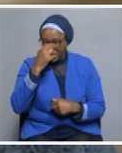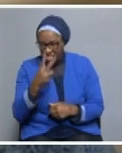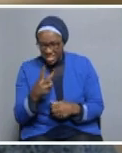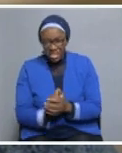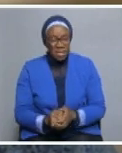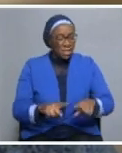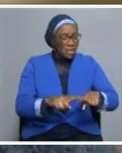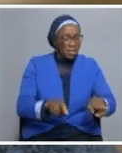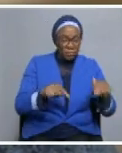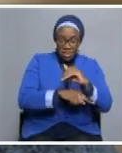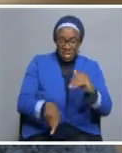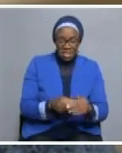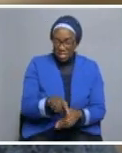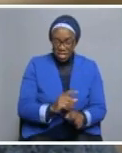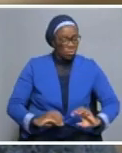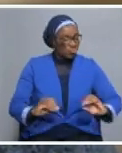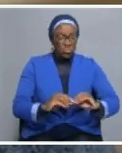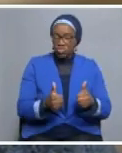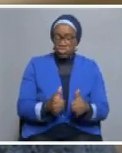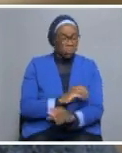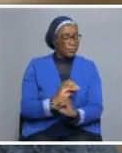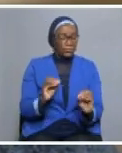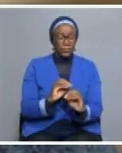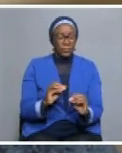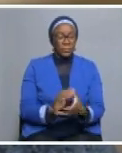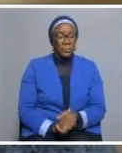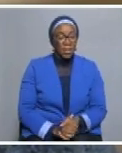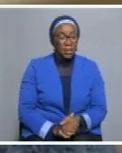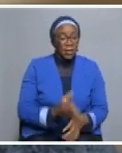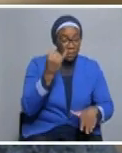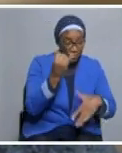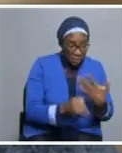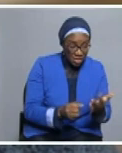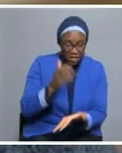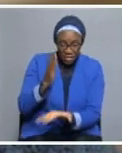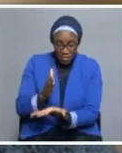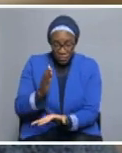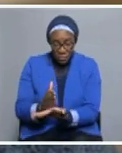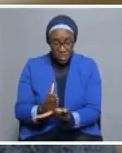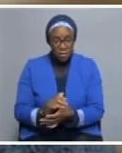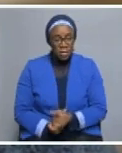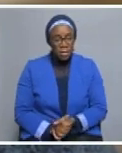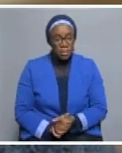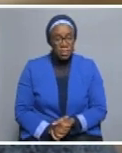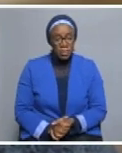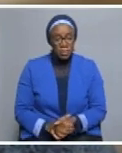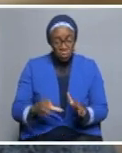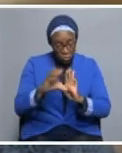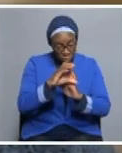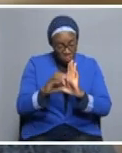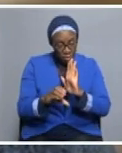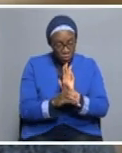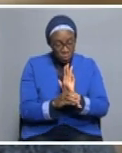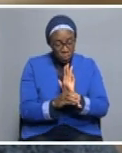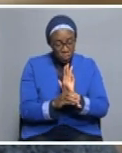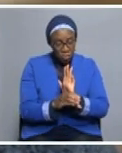not ideal. And finally, from a public trust point of view, the fact that such an integral institution of holding to account those